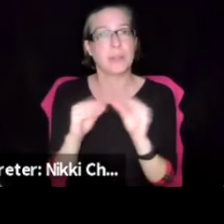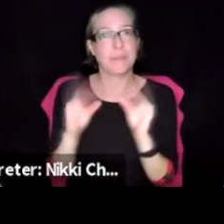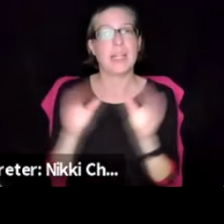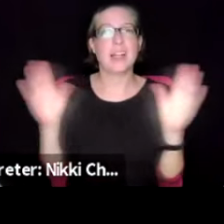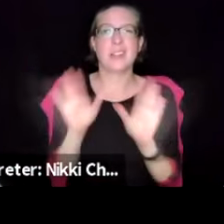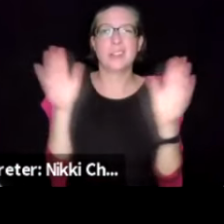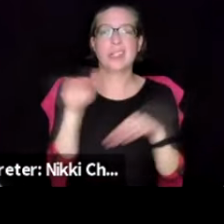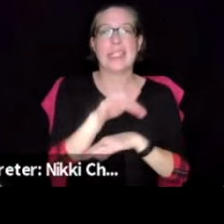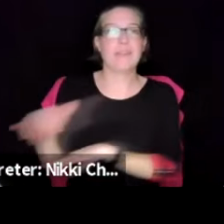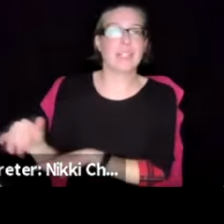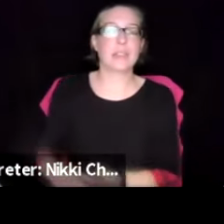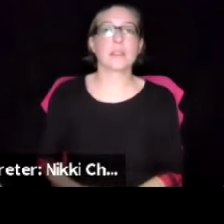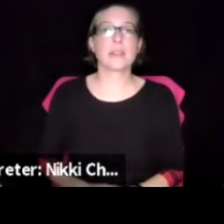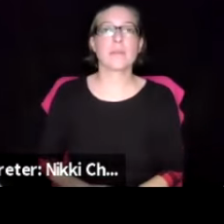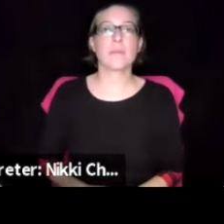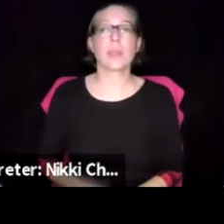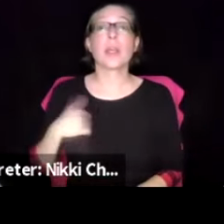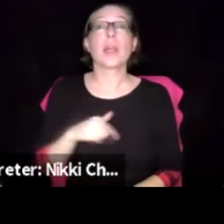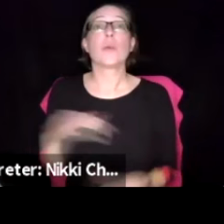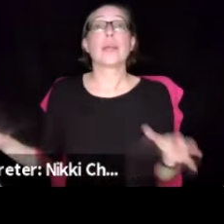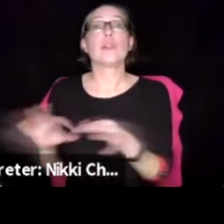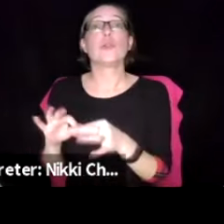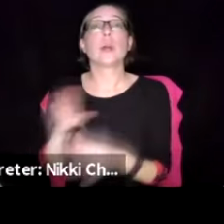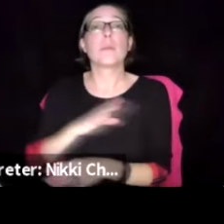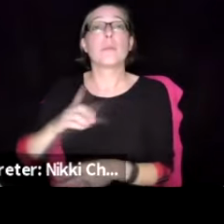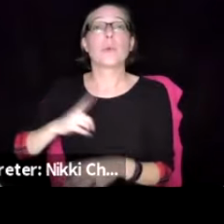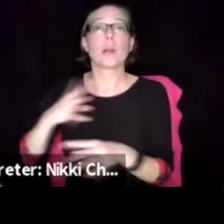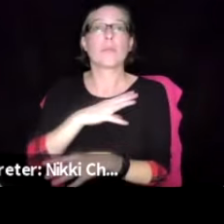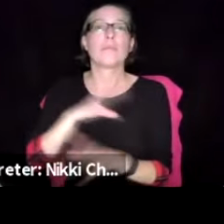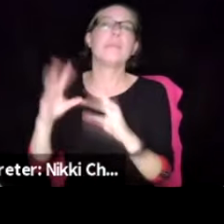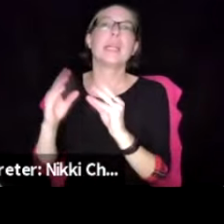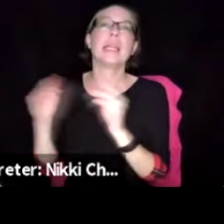board meetings with our adult boards on a monthly by monthly basis.